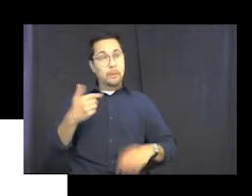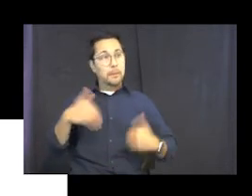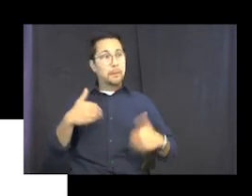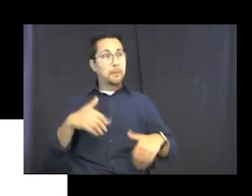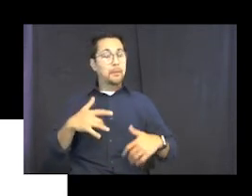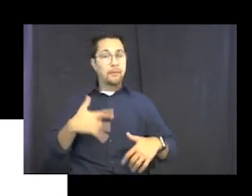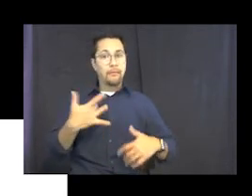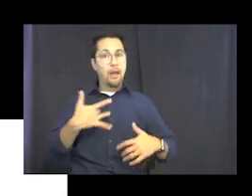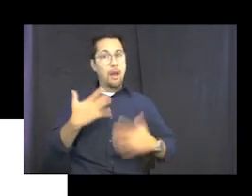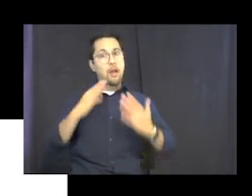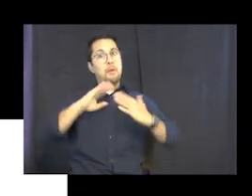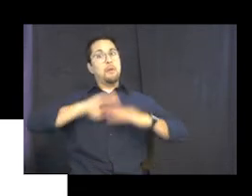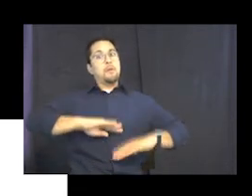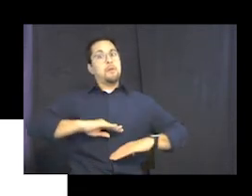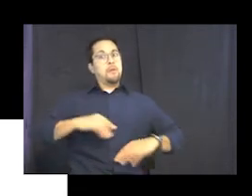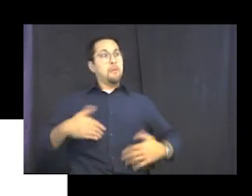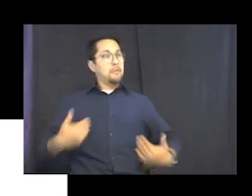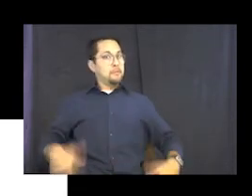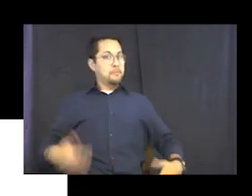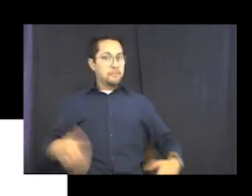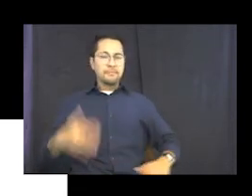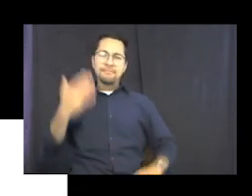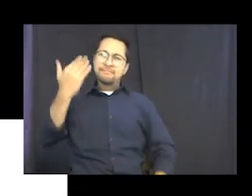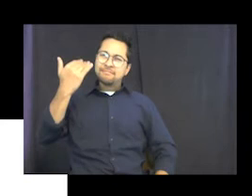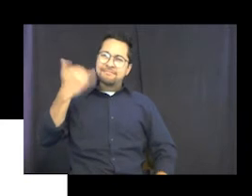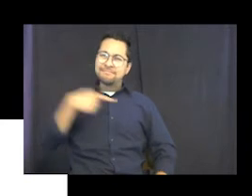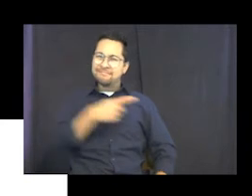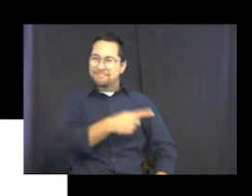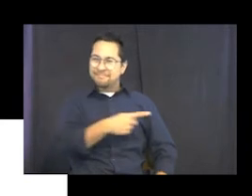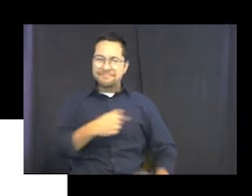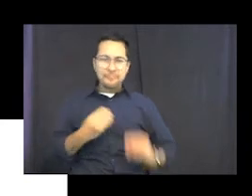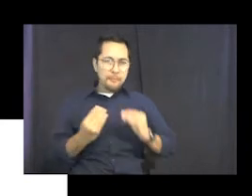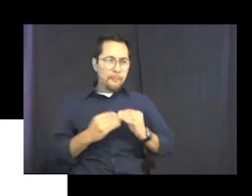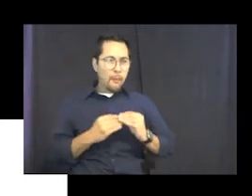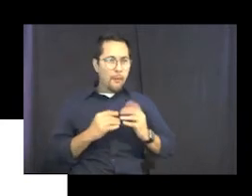breath of fresh air, because it was a more